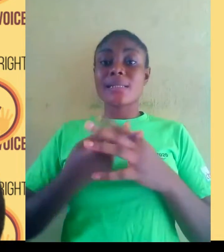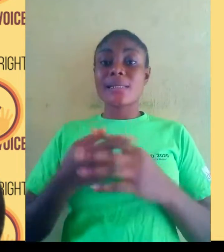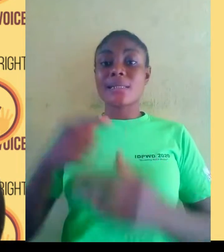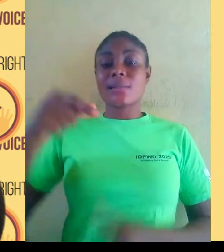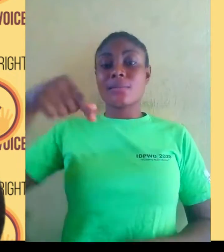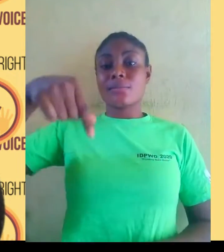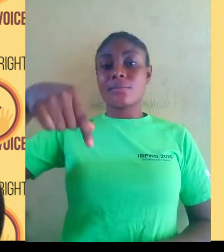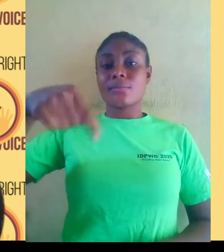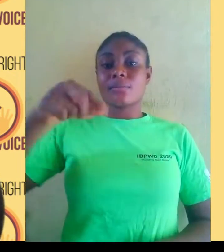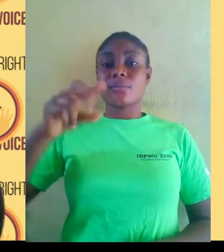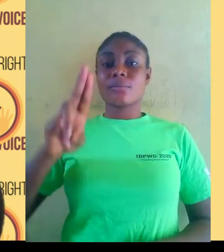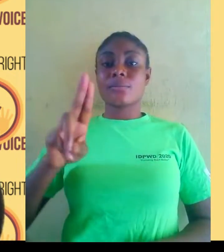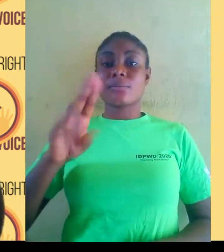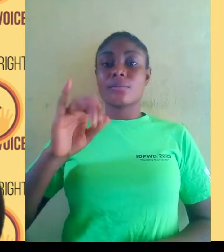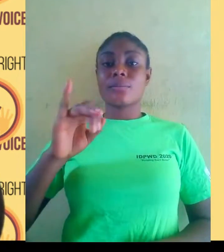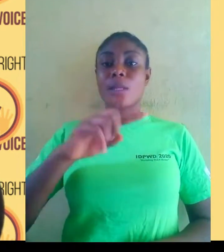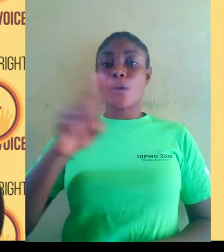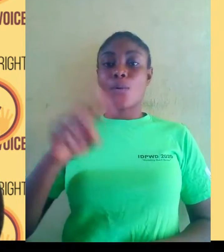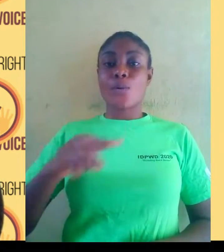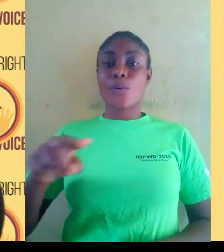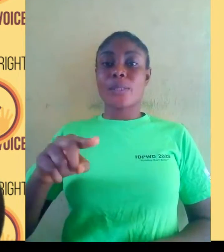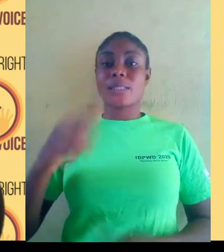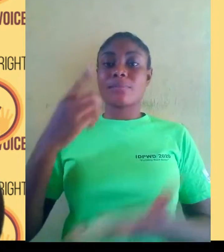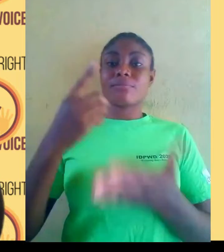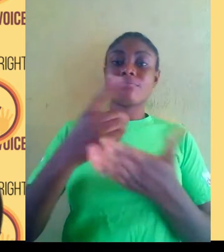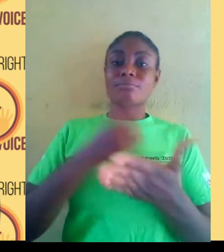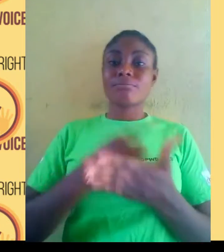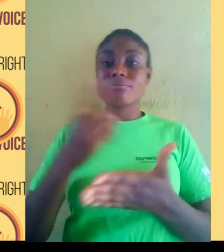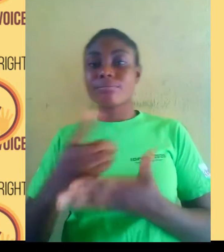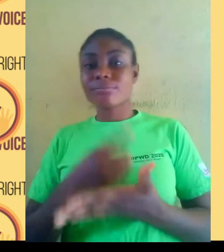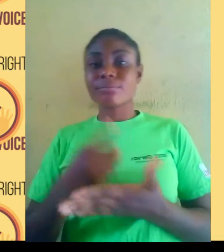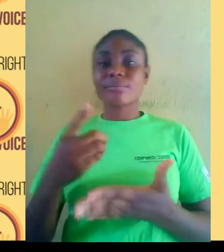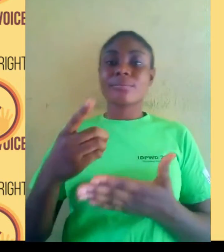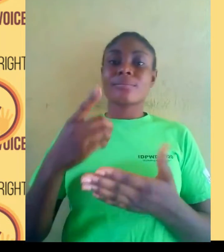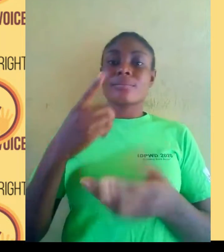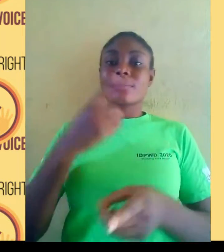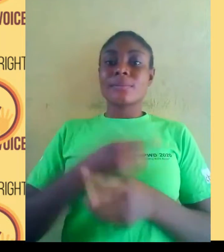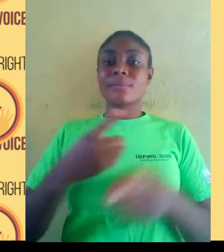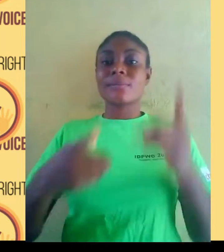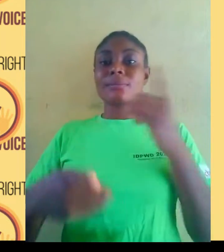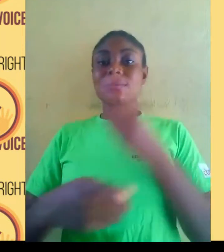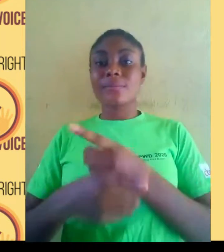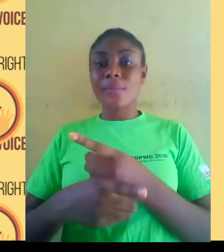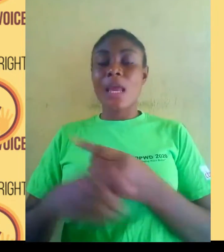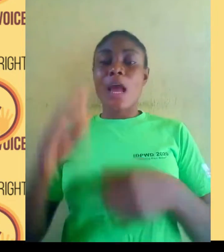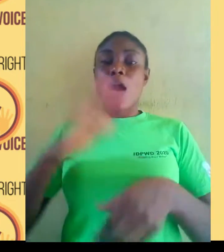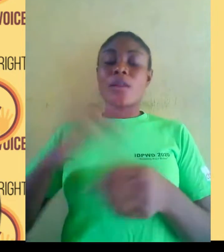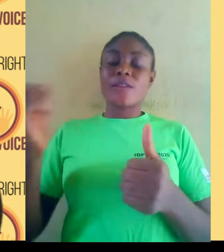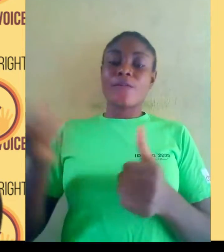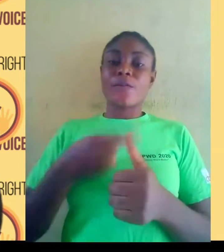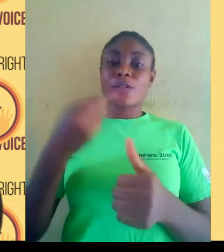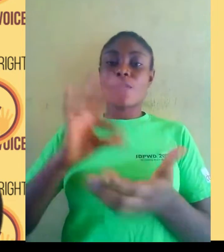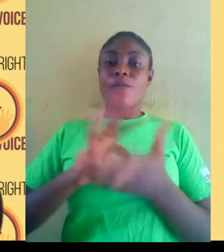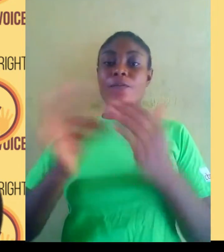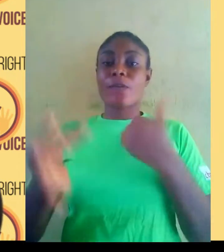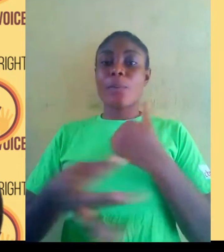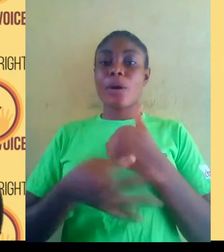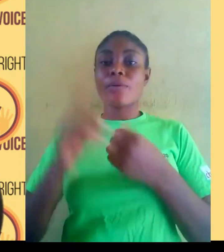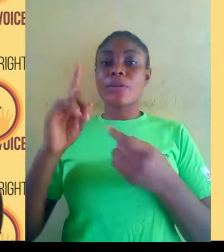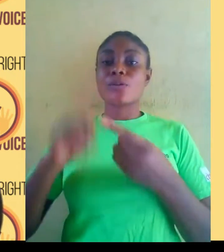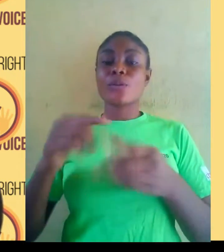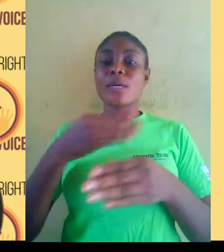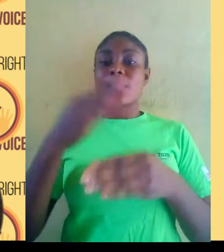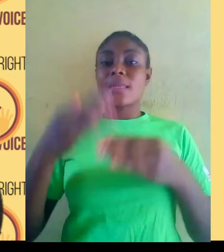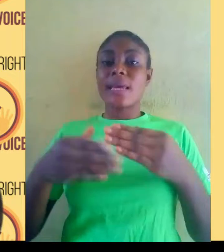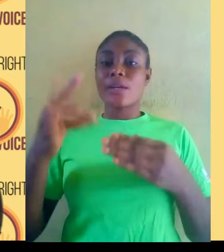a quiz session that is starting on the first day of